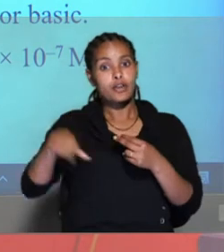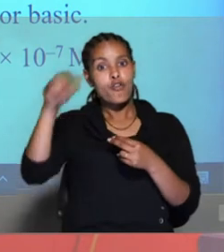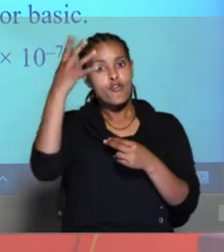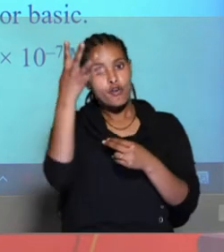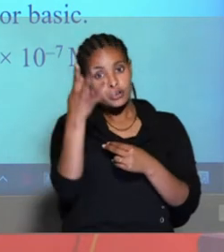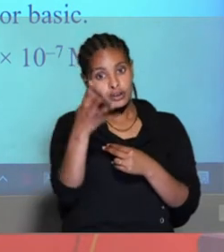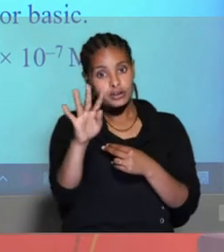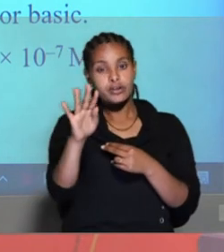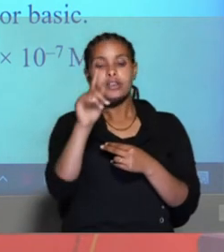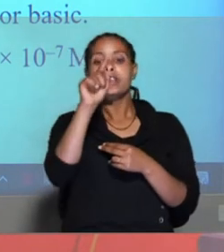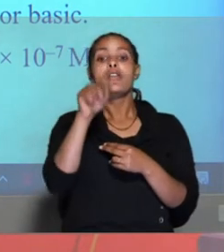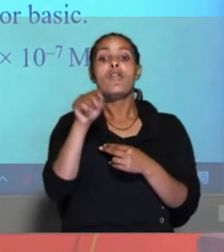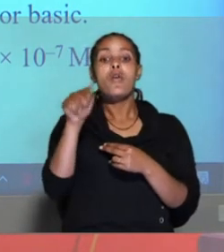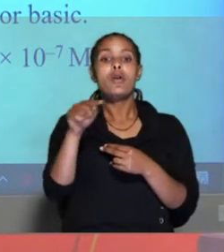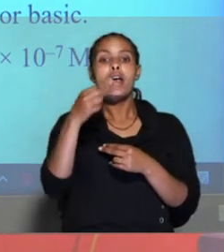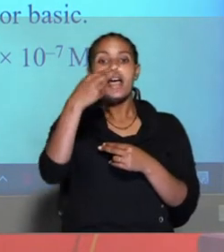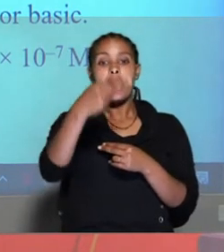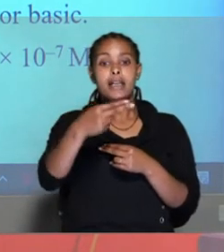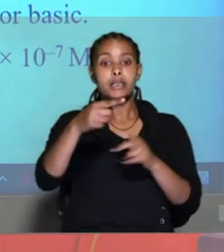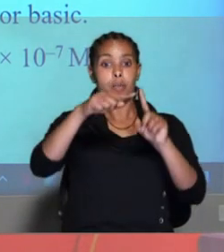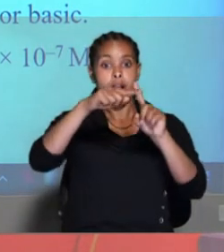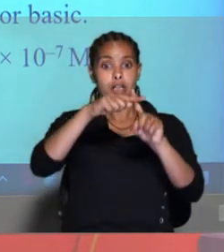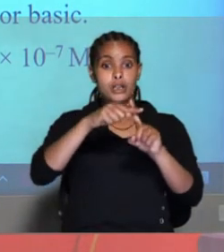14. Therefore,